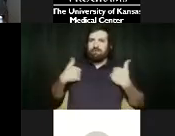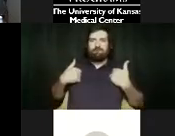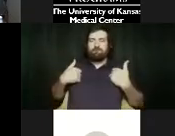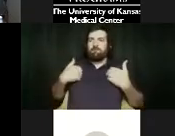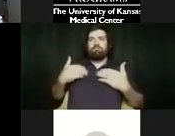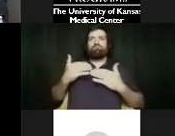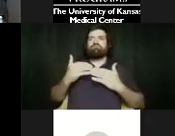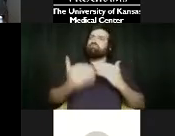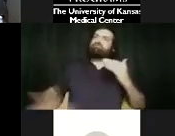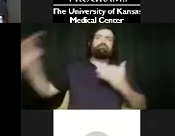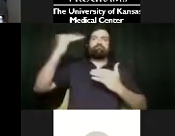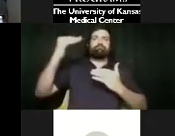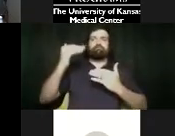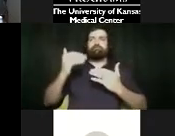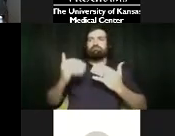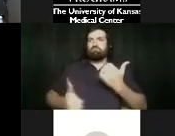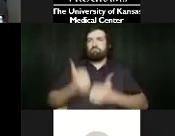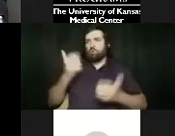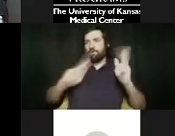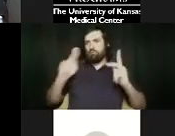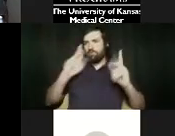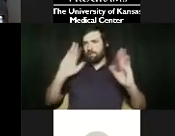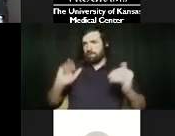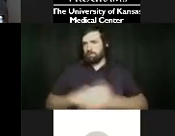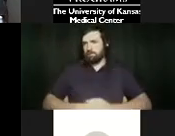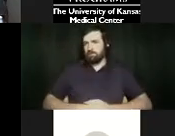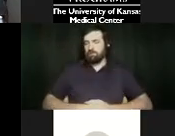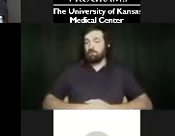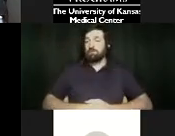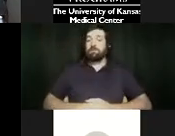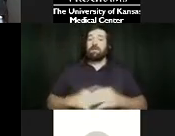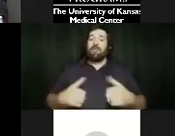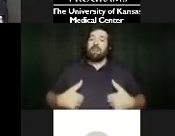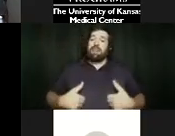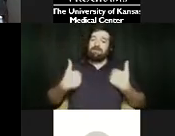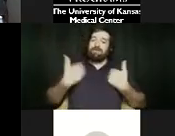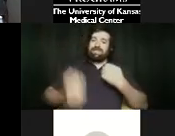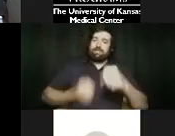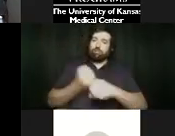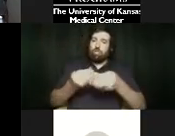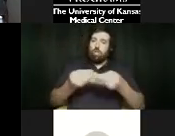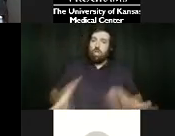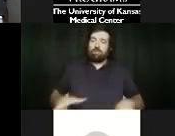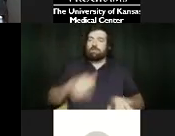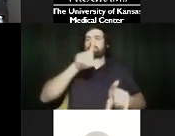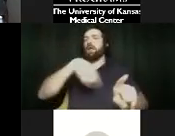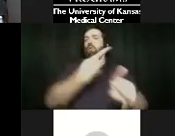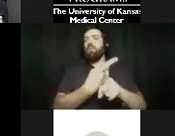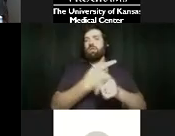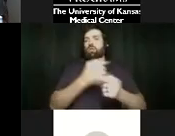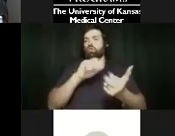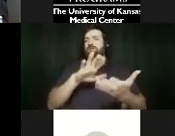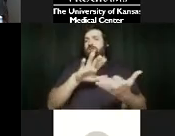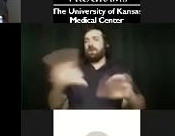expectancy for most people. And so what life years lost does is it takes into account not only what causes the death, but